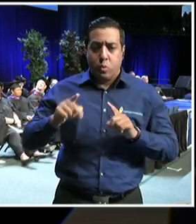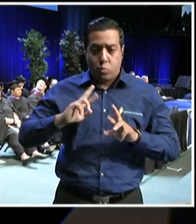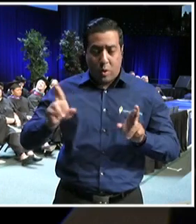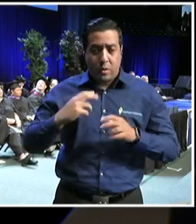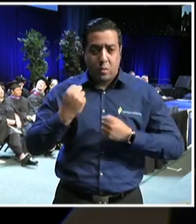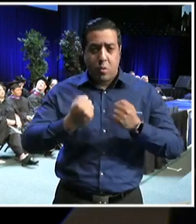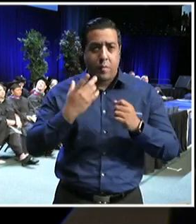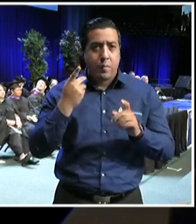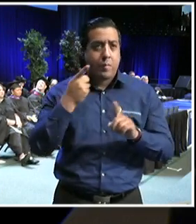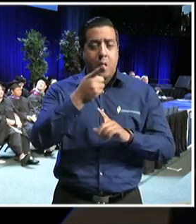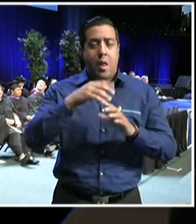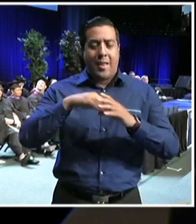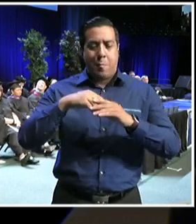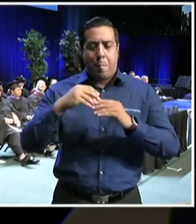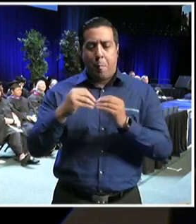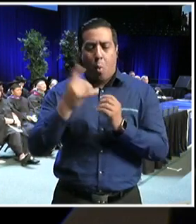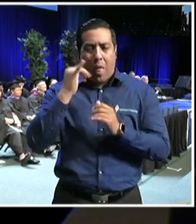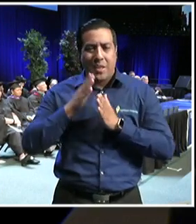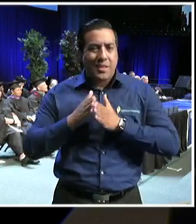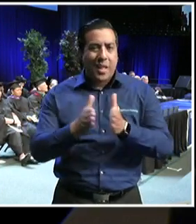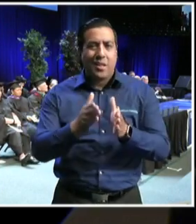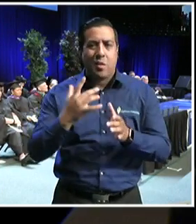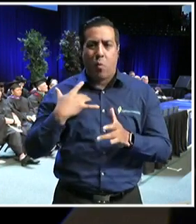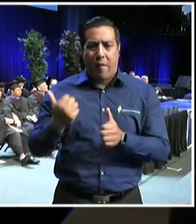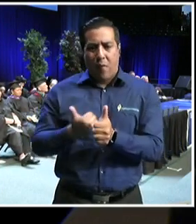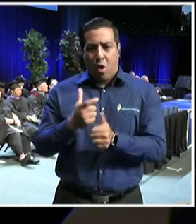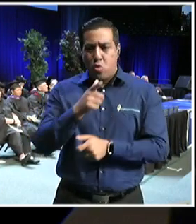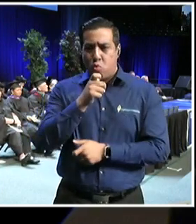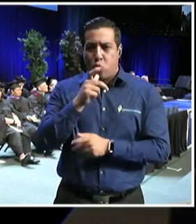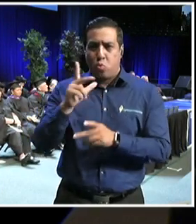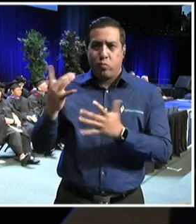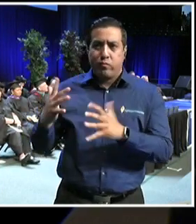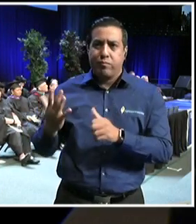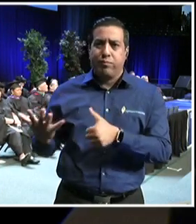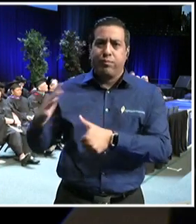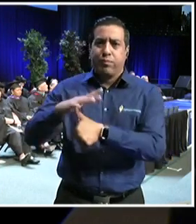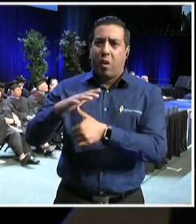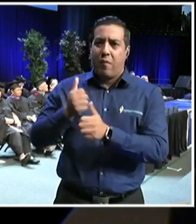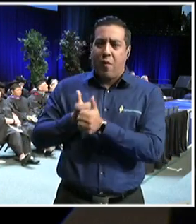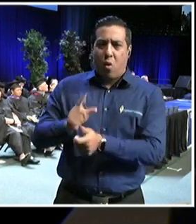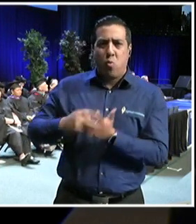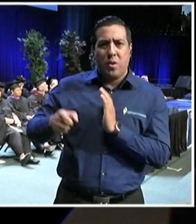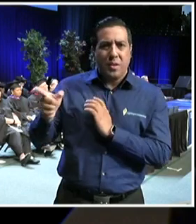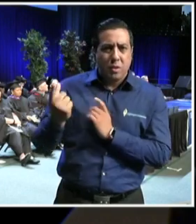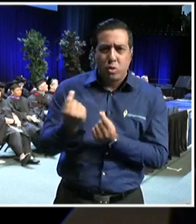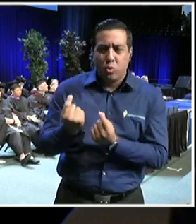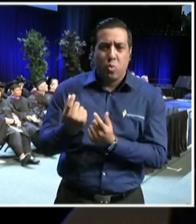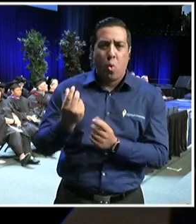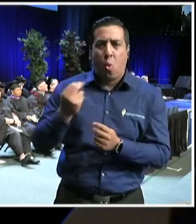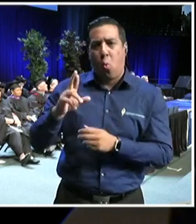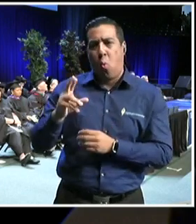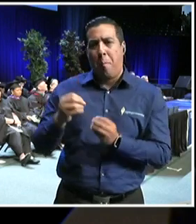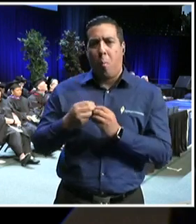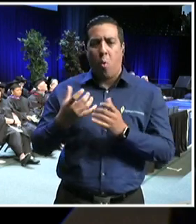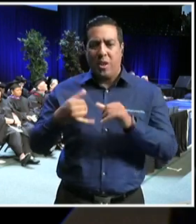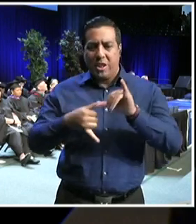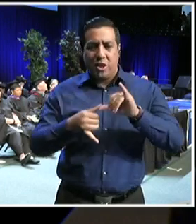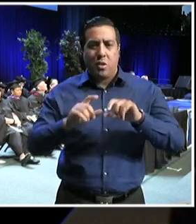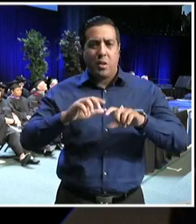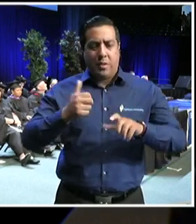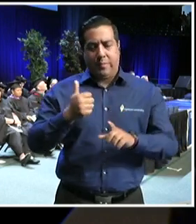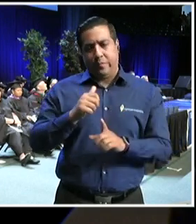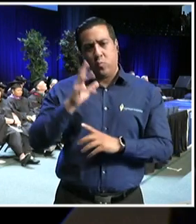can create paths. We can follow footsteps of greatness, we can take the road less traveled by, or even engineer pathways